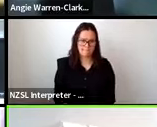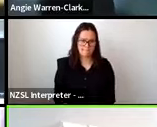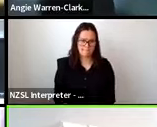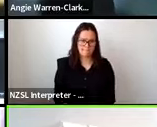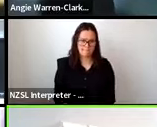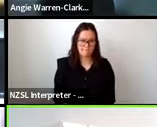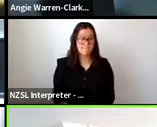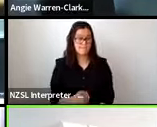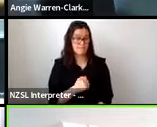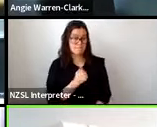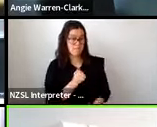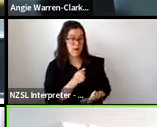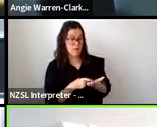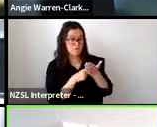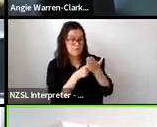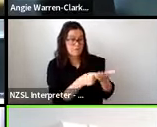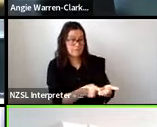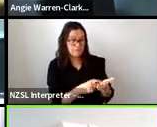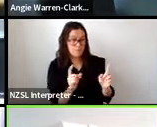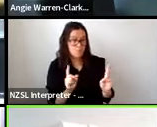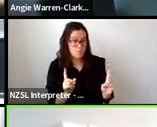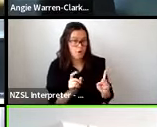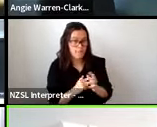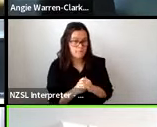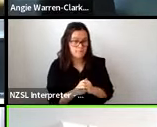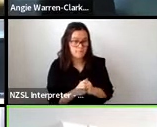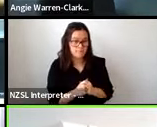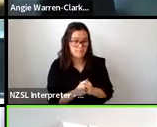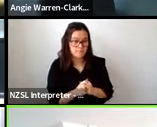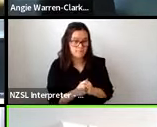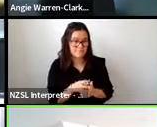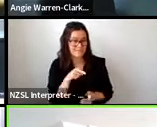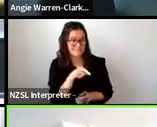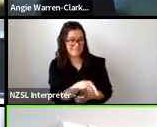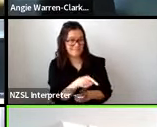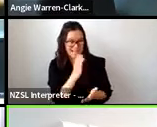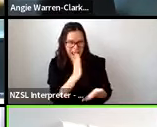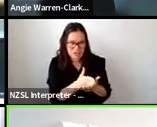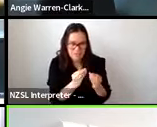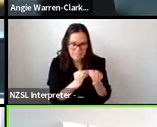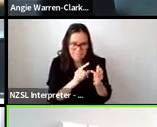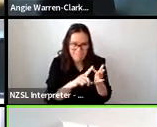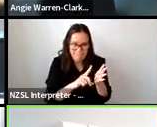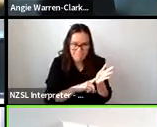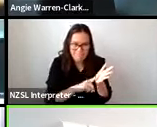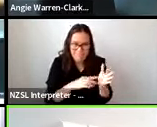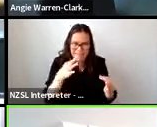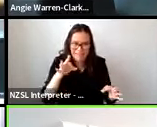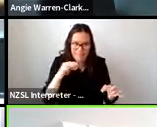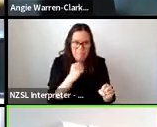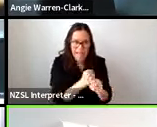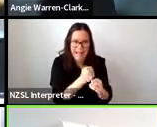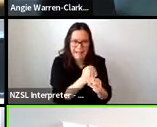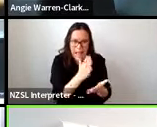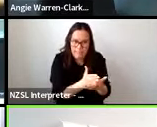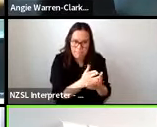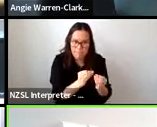My recommendation would be that it is actually a bill, not